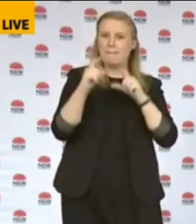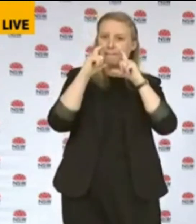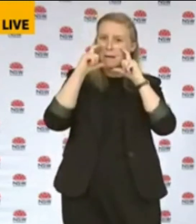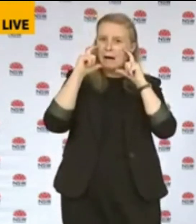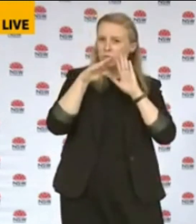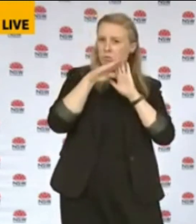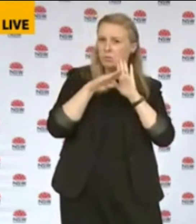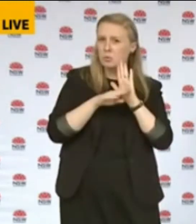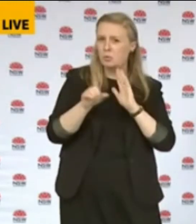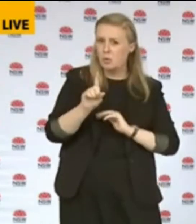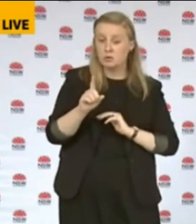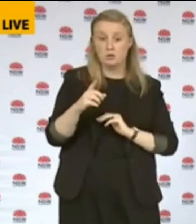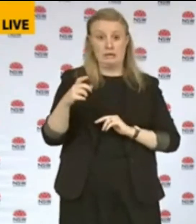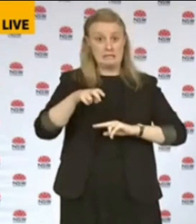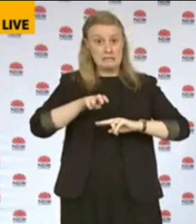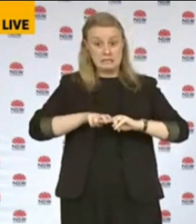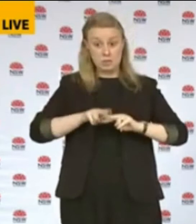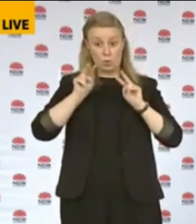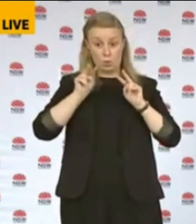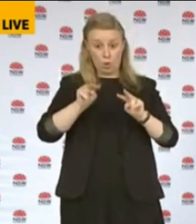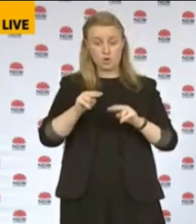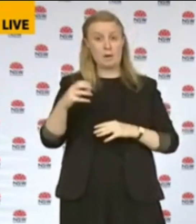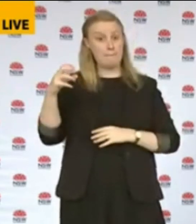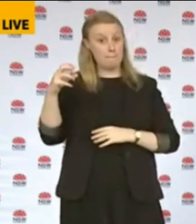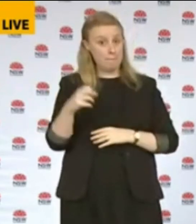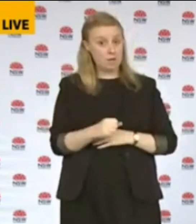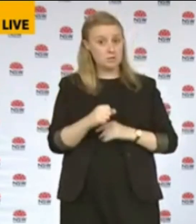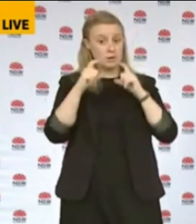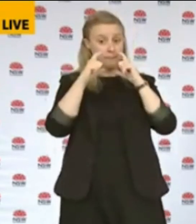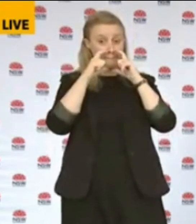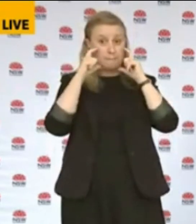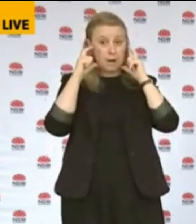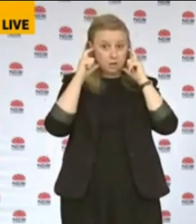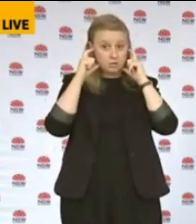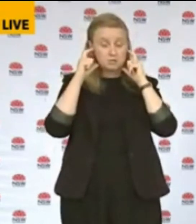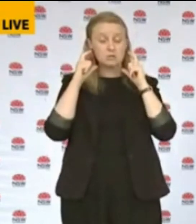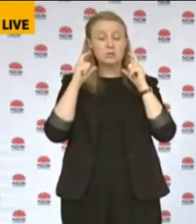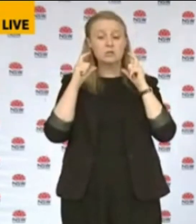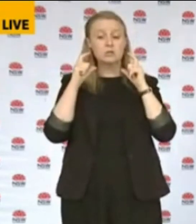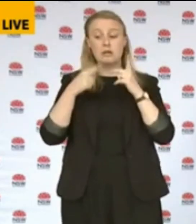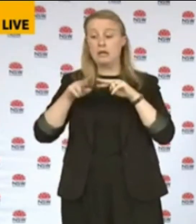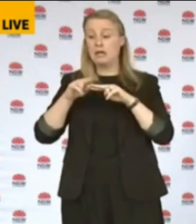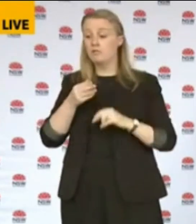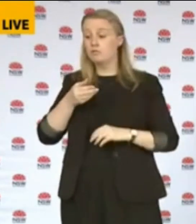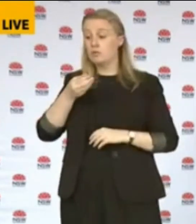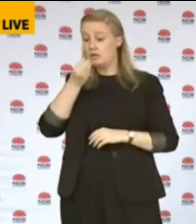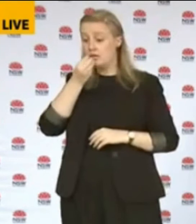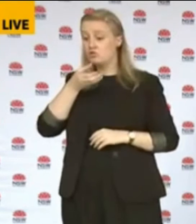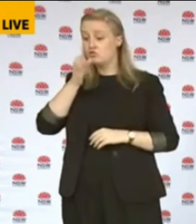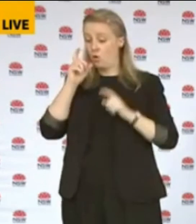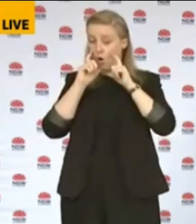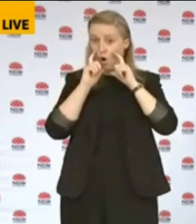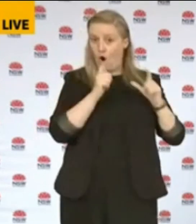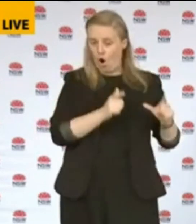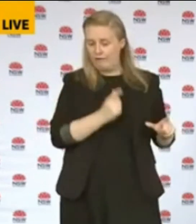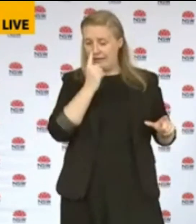on I'm sorry, James. Wear a mask in your seat at the SCG unless you're eating. Is